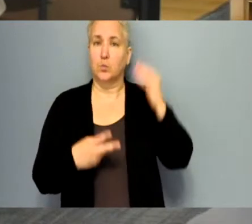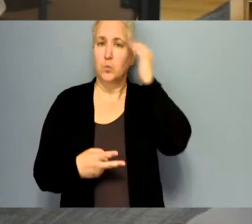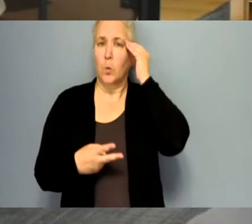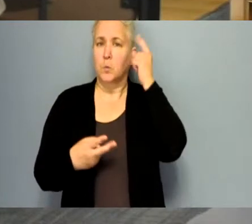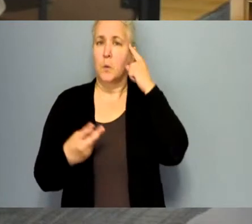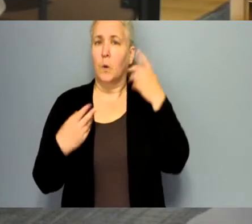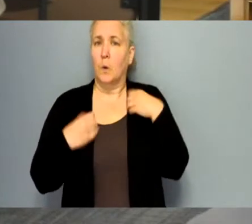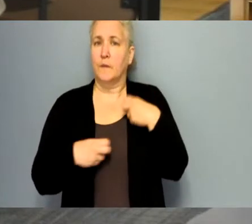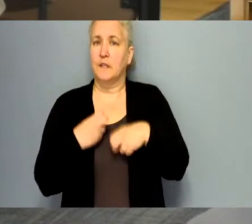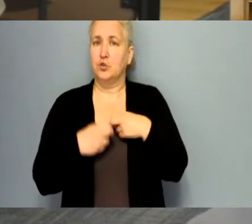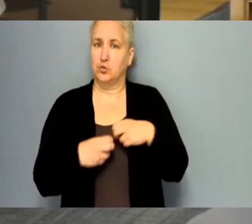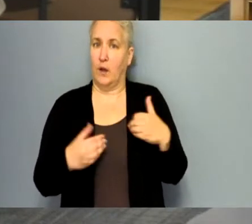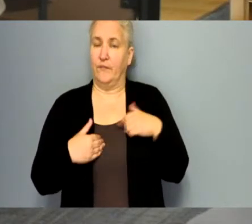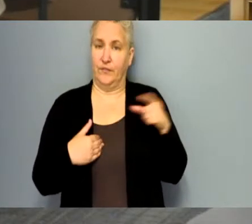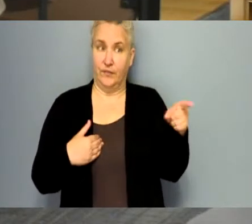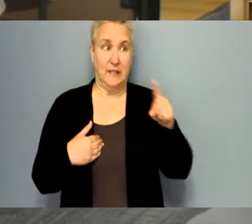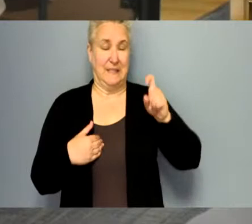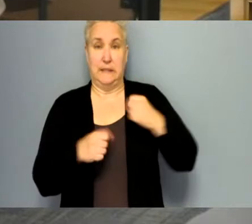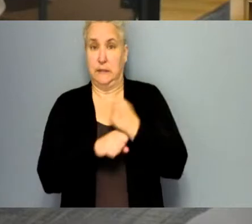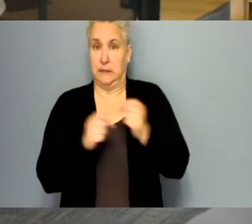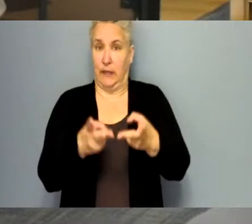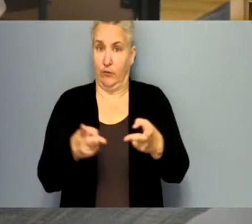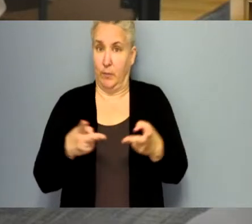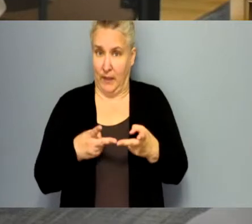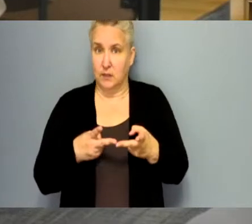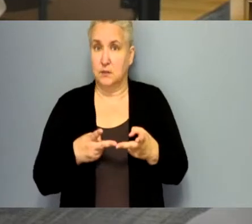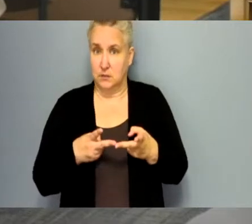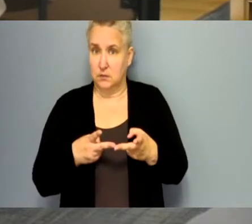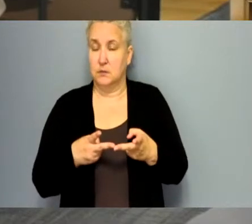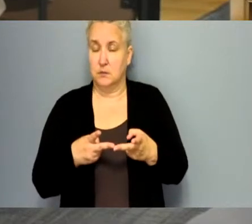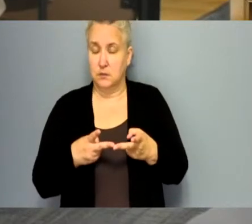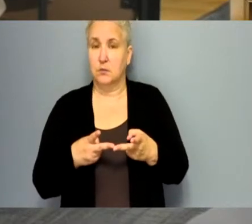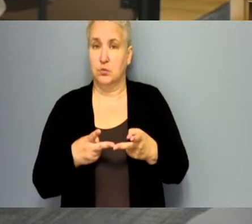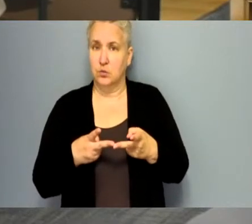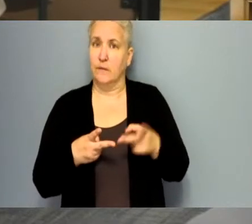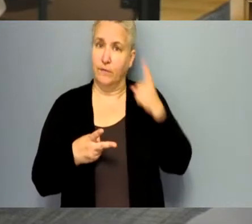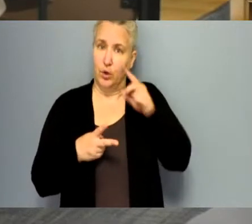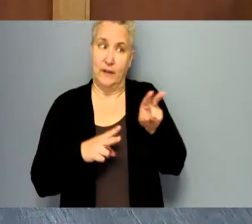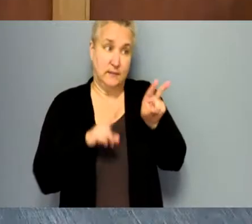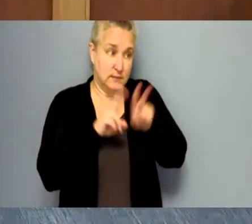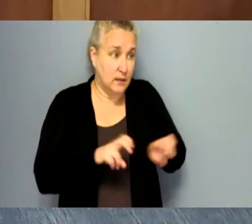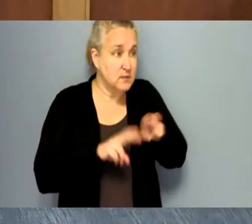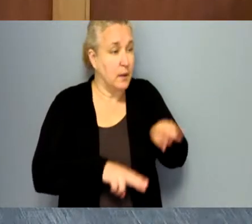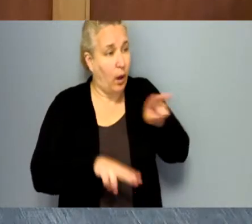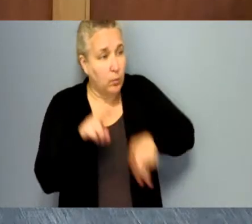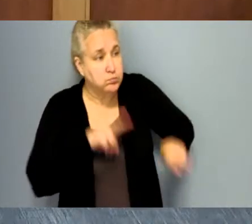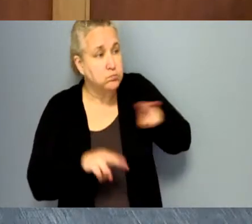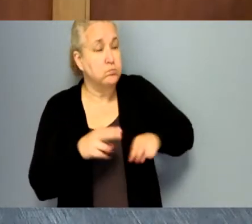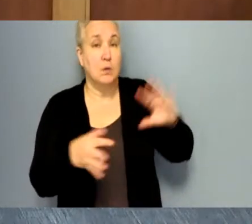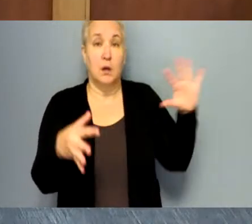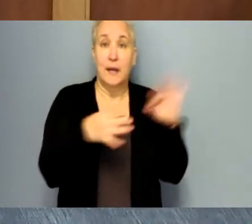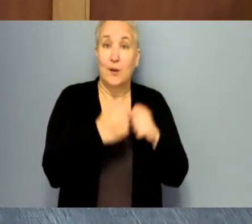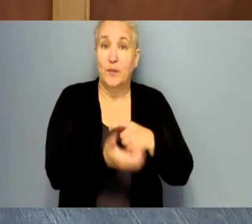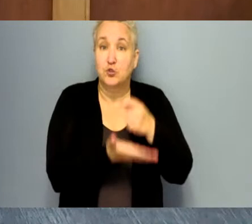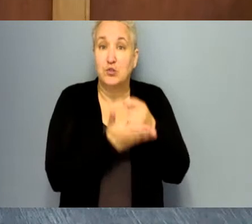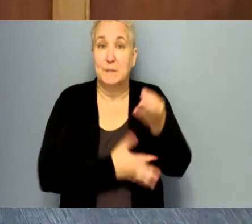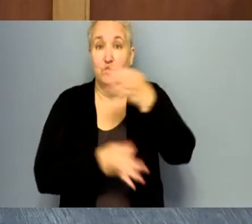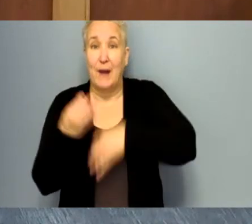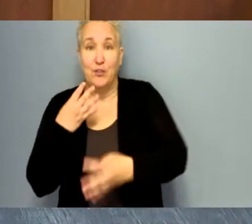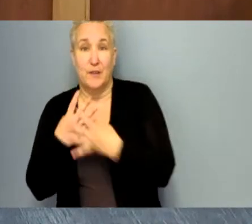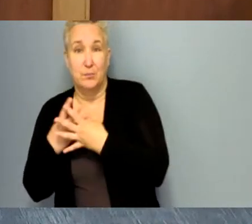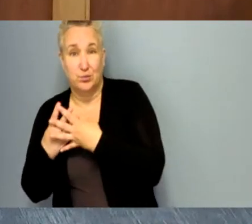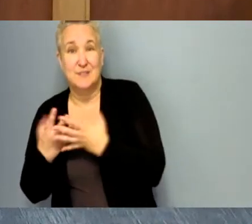health issues and needs a safe place to be assessed and connected to treatment rather than